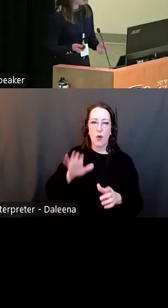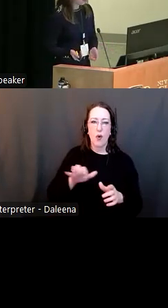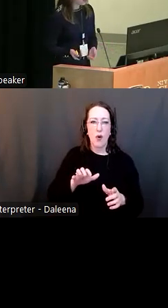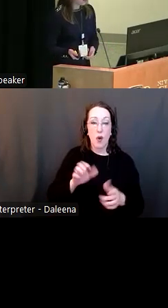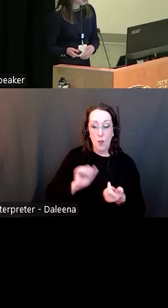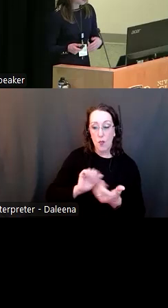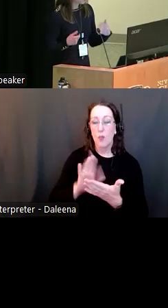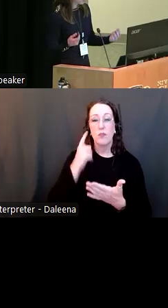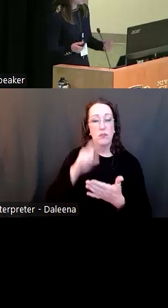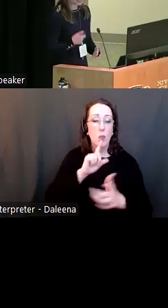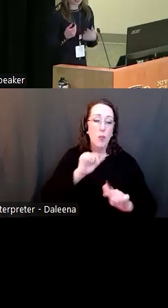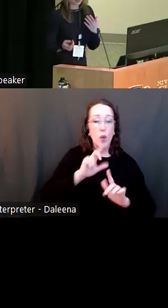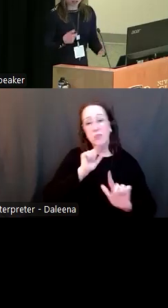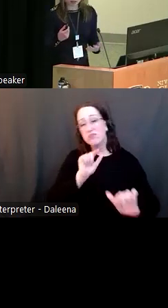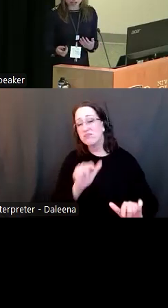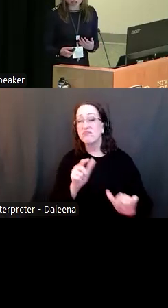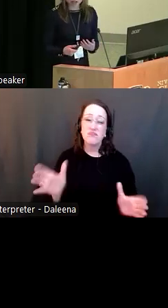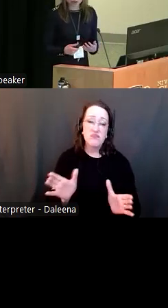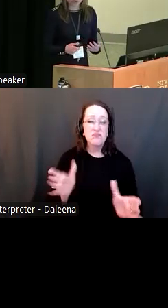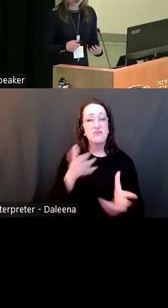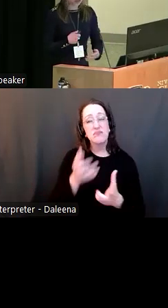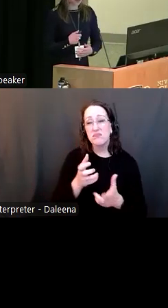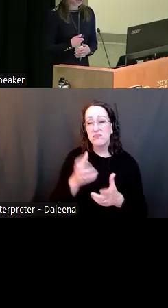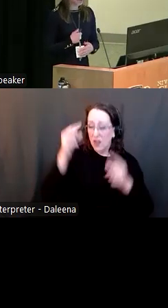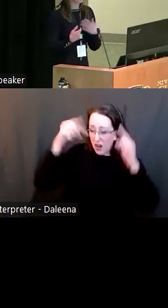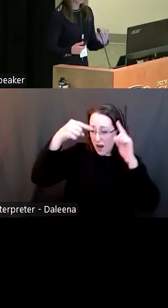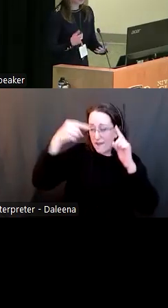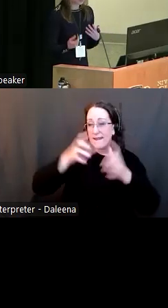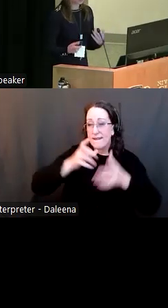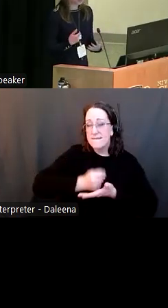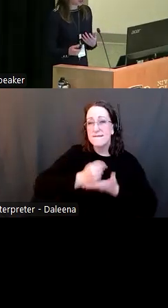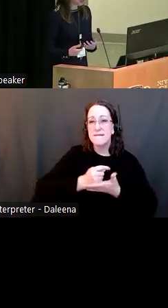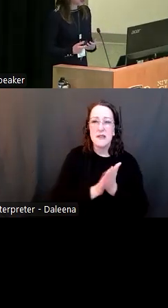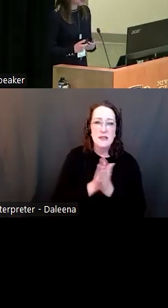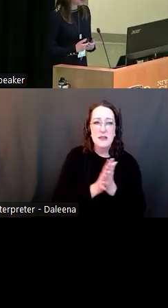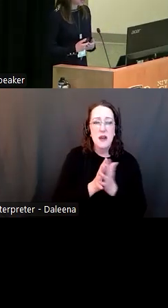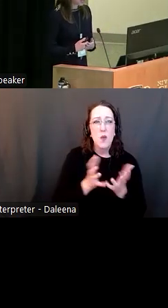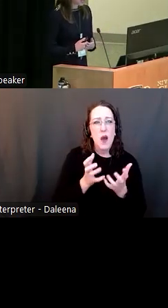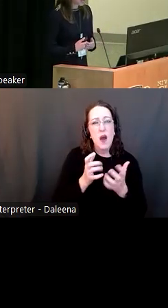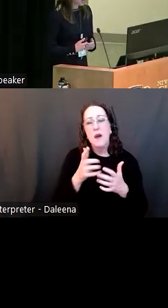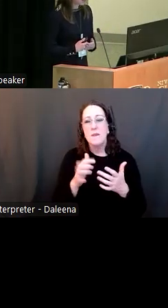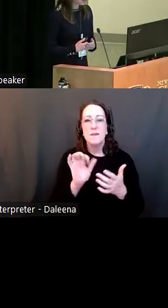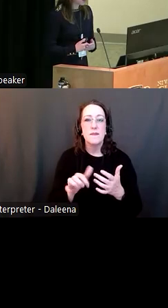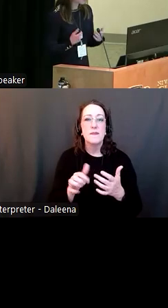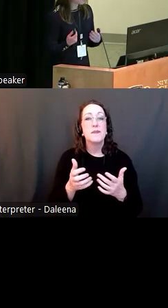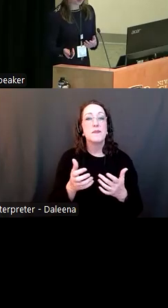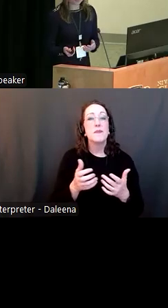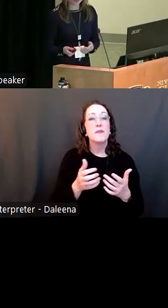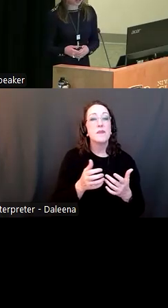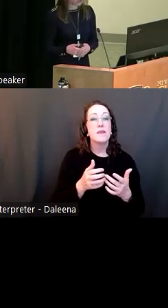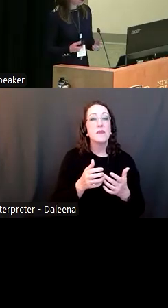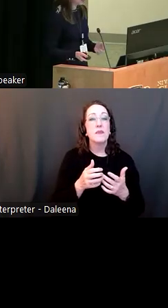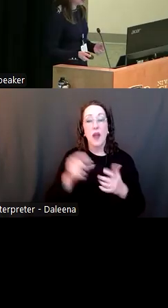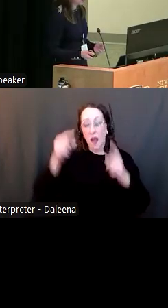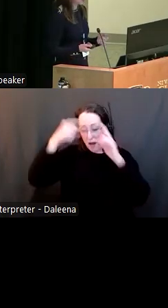reward responsiveness, drive, and seeking of cognitive tasks, those appetitive motivation processes, and cognitive withdrawal